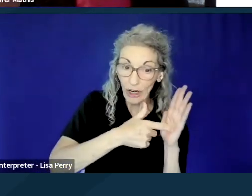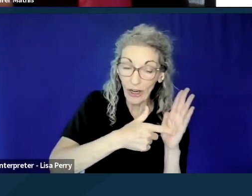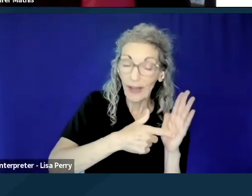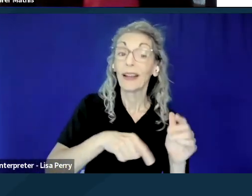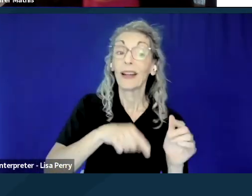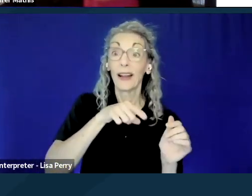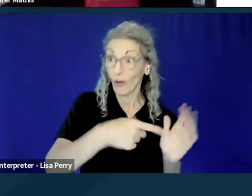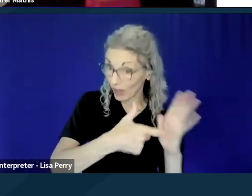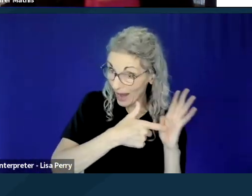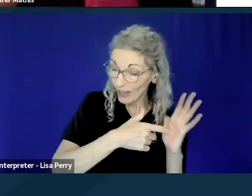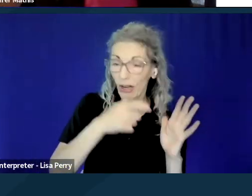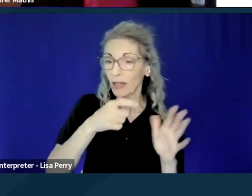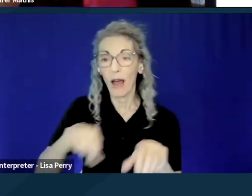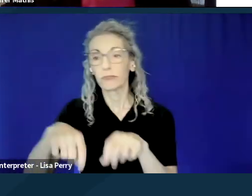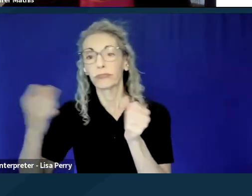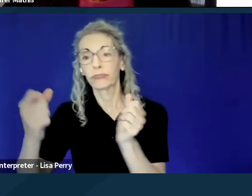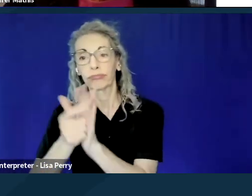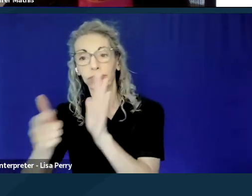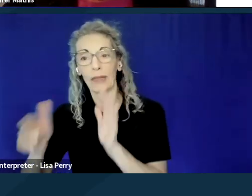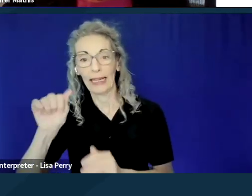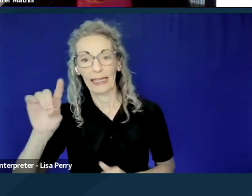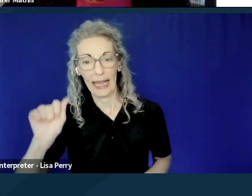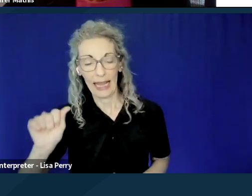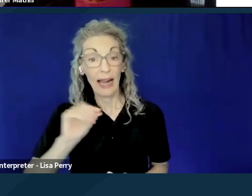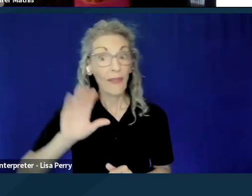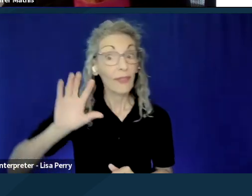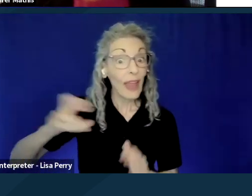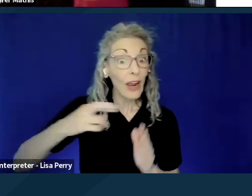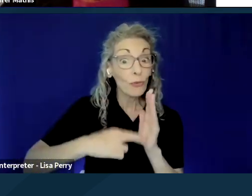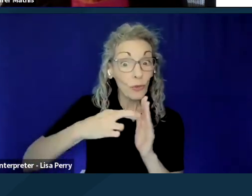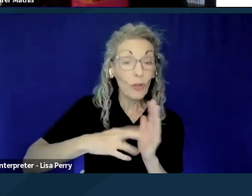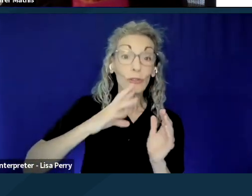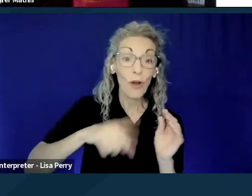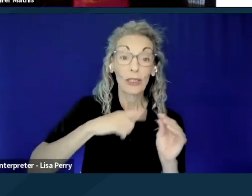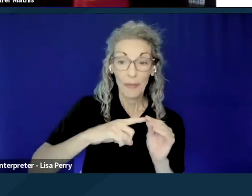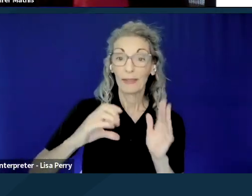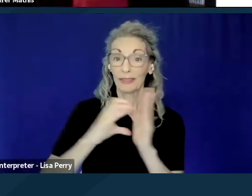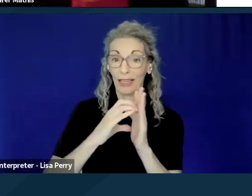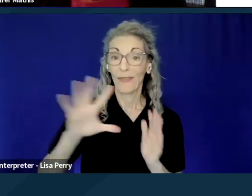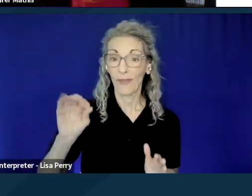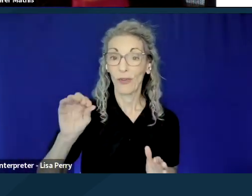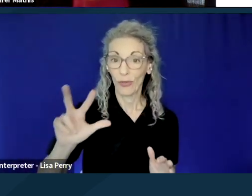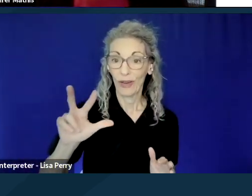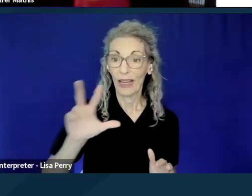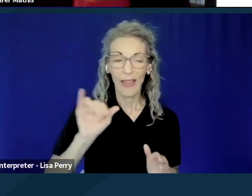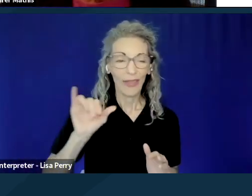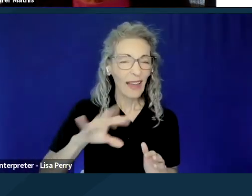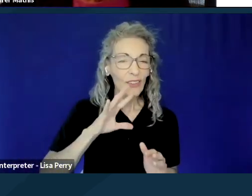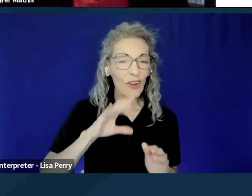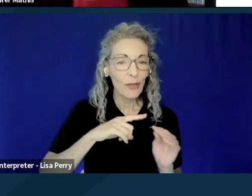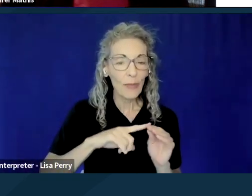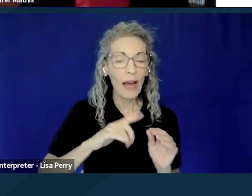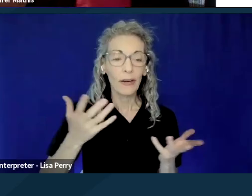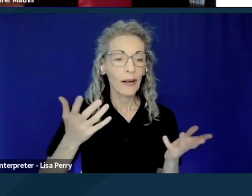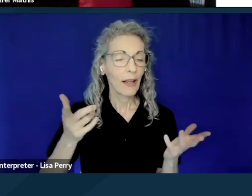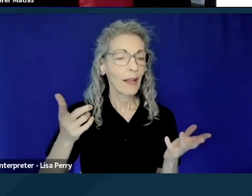the regulations in their appendix actually talked about Section 503. It talked about how, of